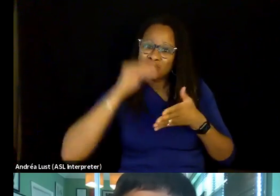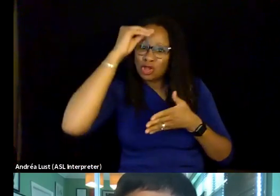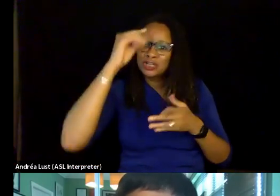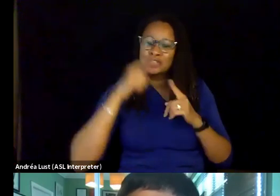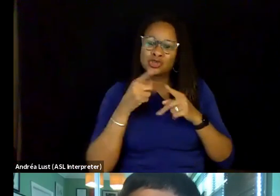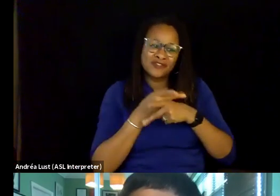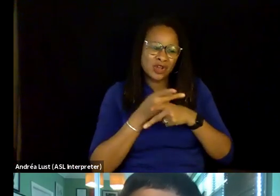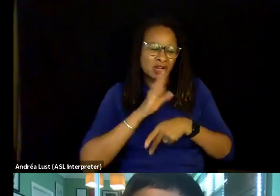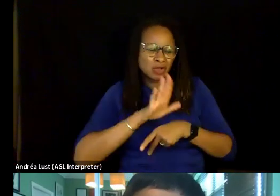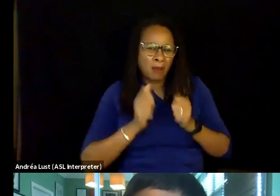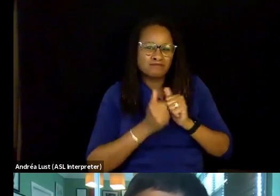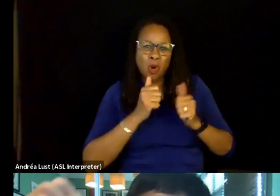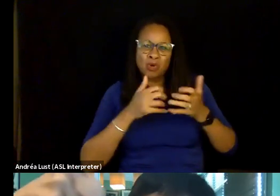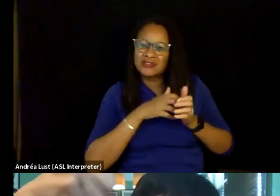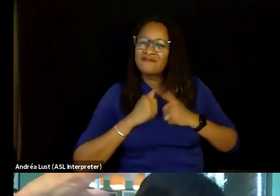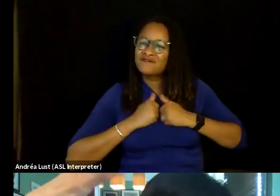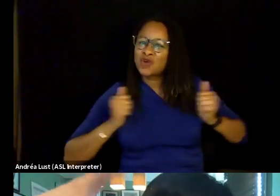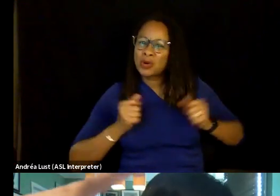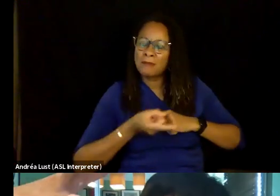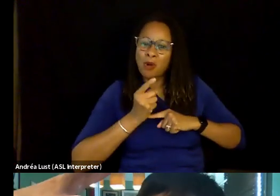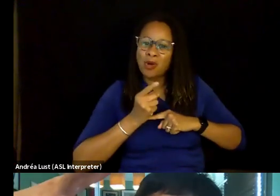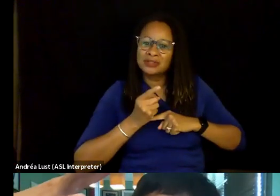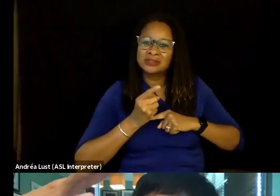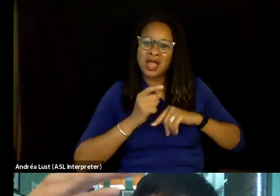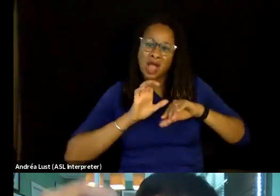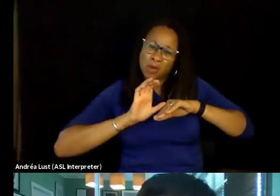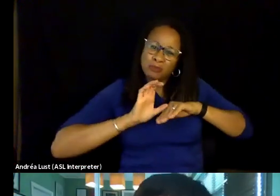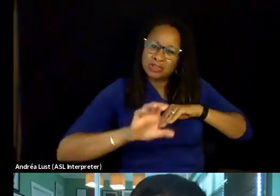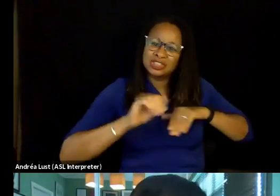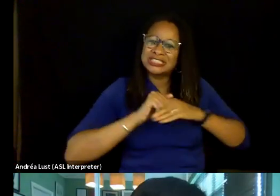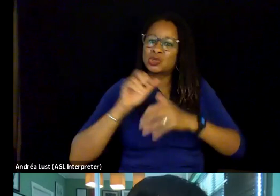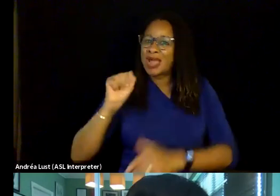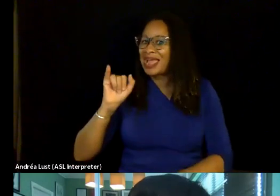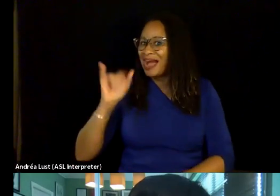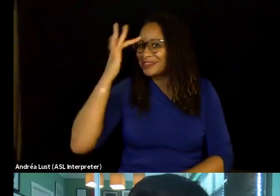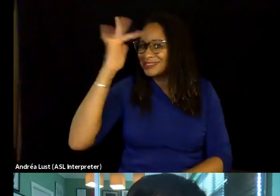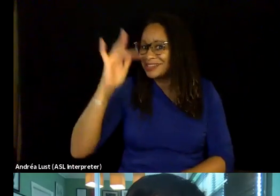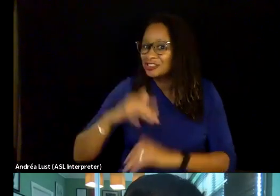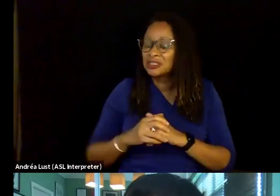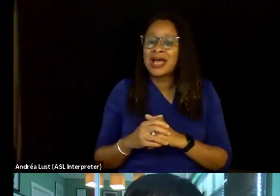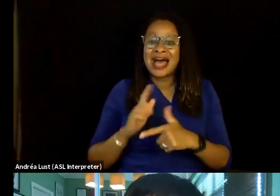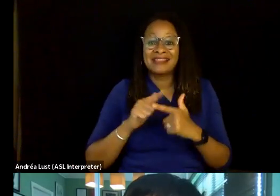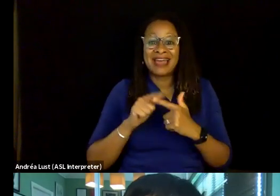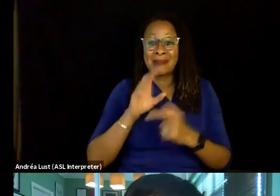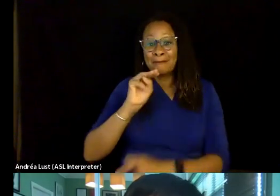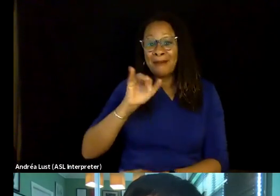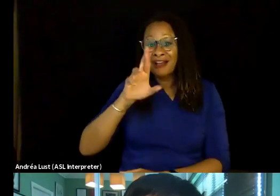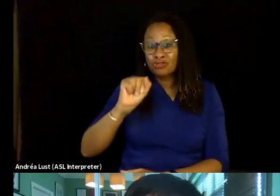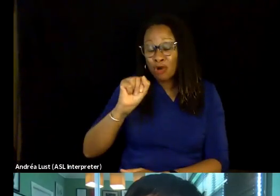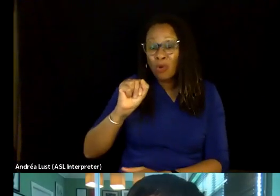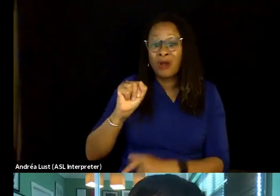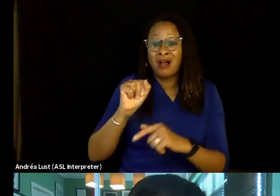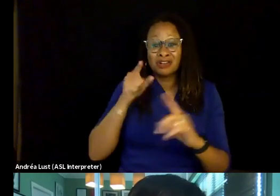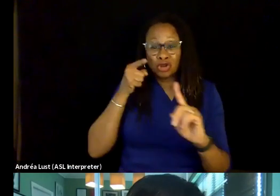find your most vulnerable moment, pushes it into artificial intelligence, and with micro-targeting, sells your most